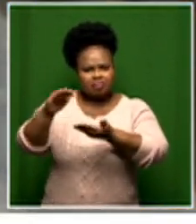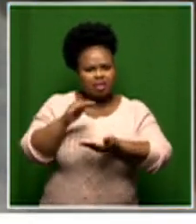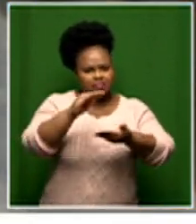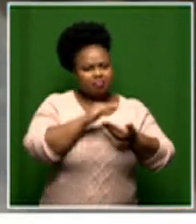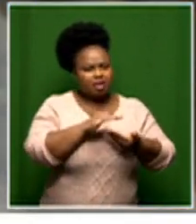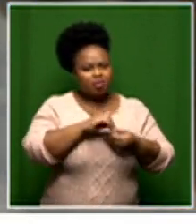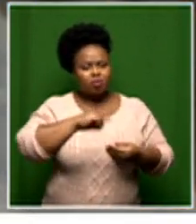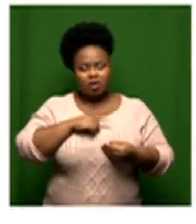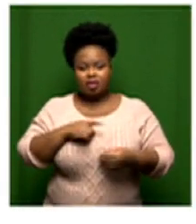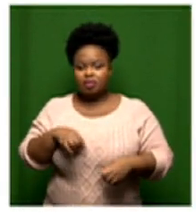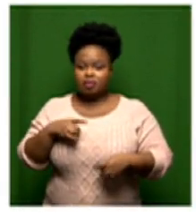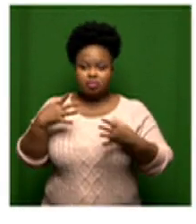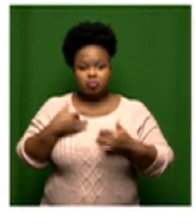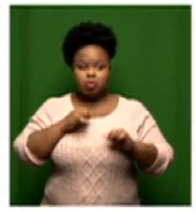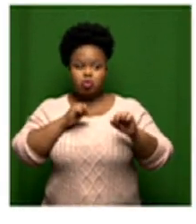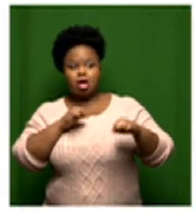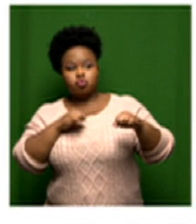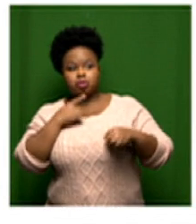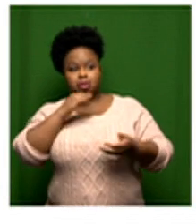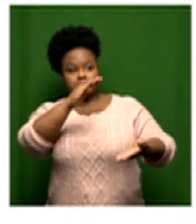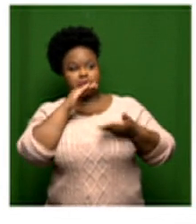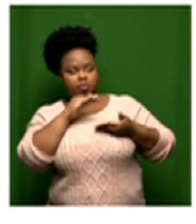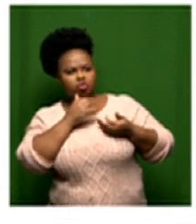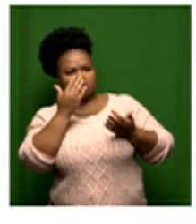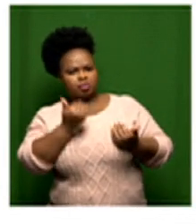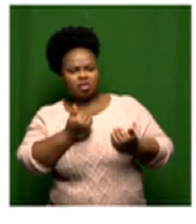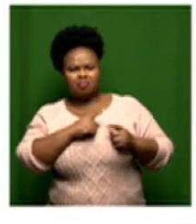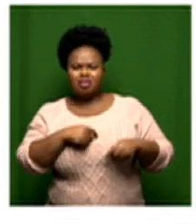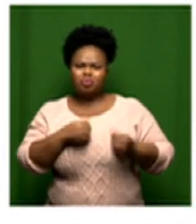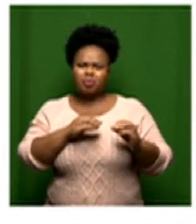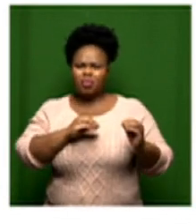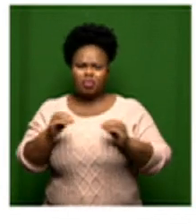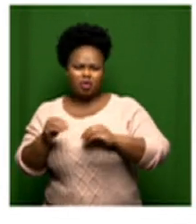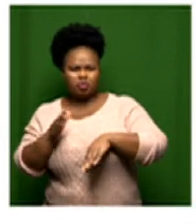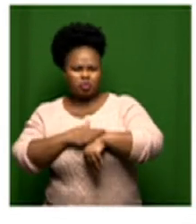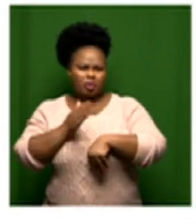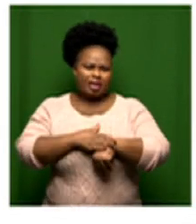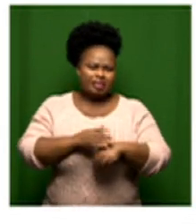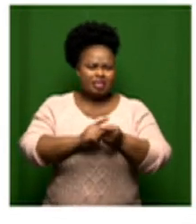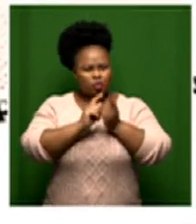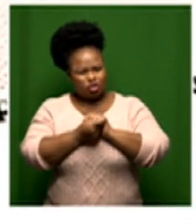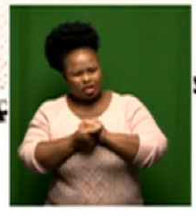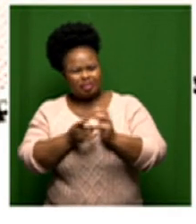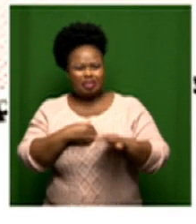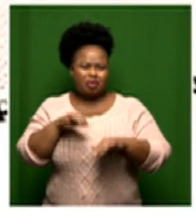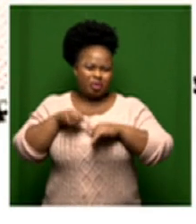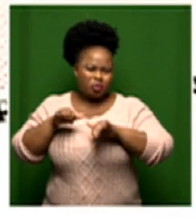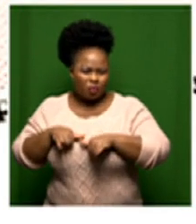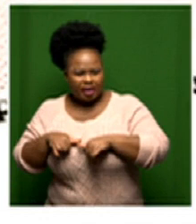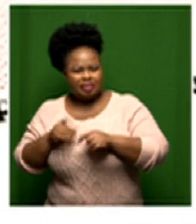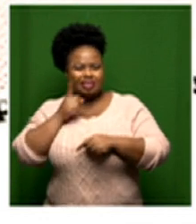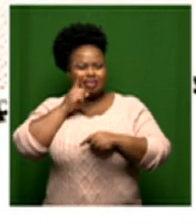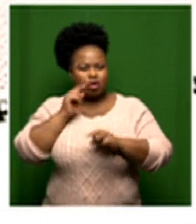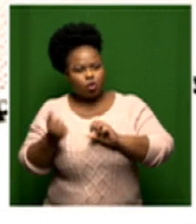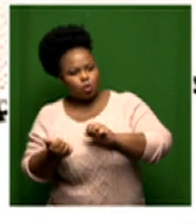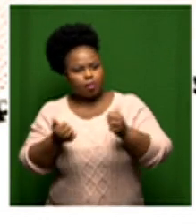on. Sometimes we agree that they'll give us so much, but to say, but you're starting too late, please change that, and then they'll say, okay, wait for us. Well, let's see